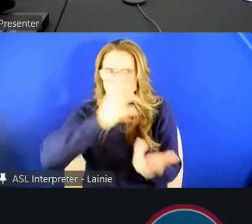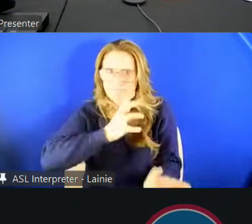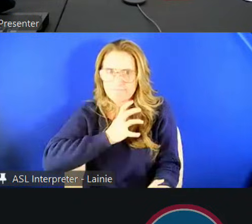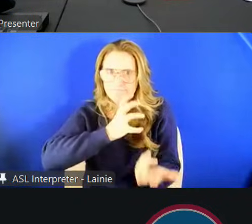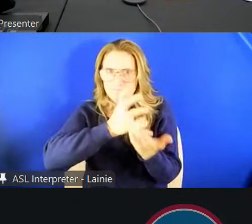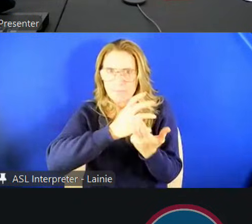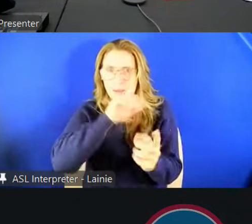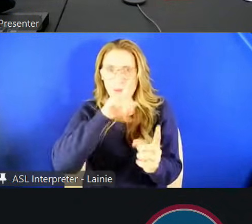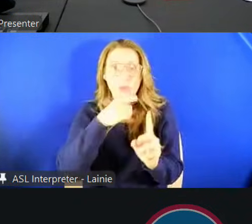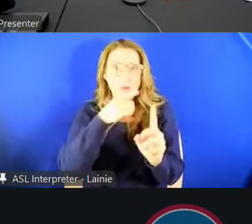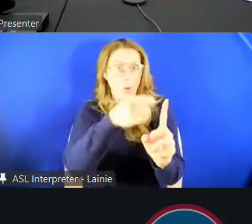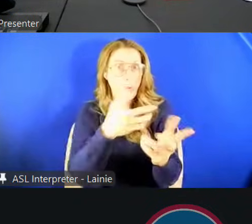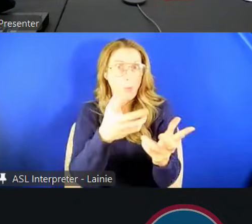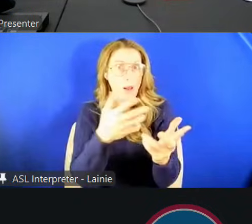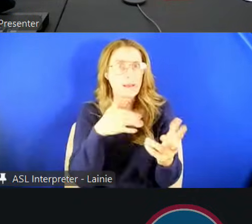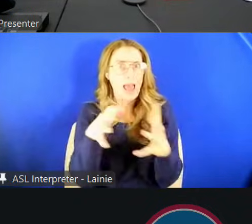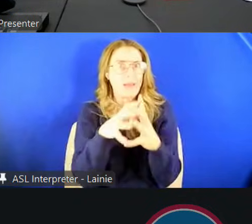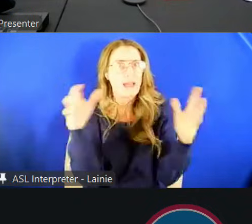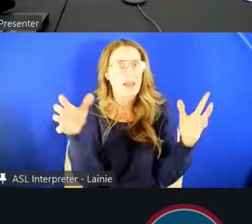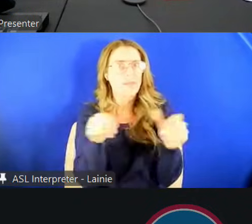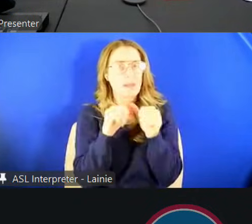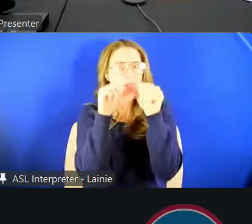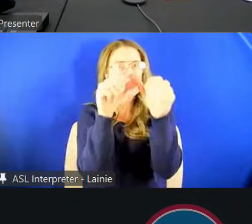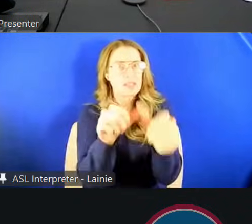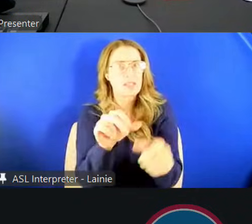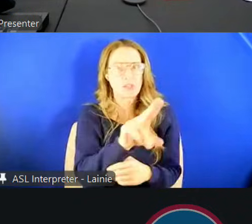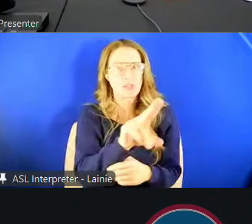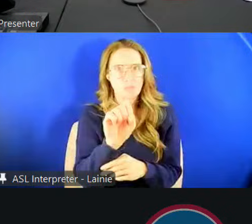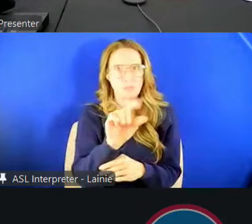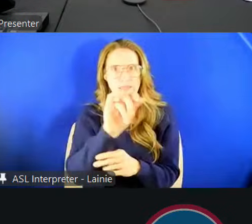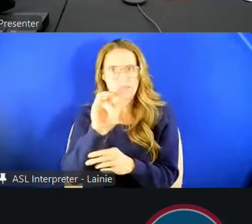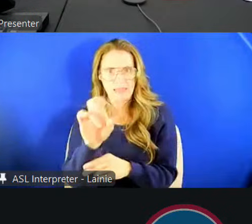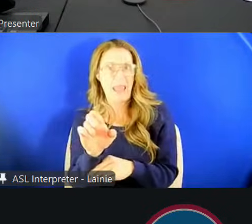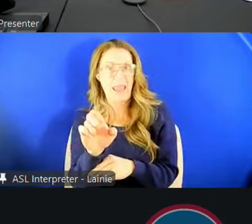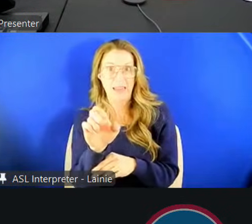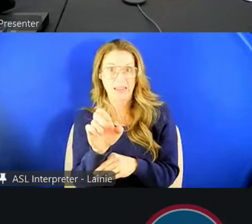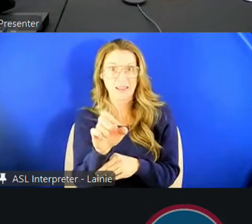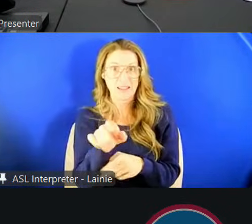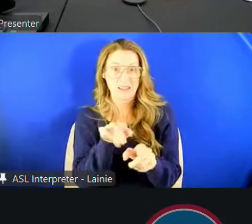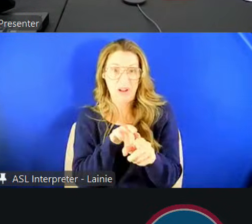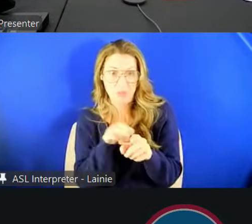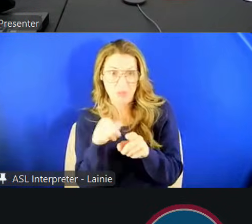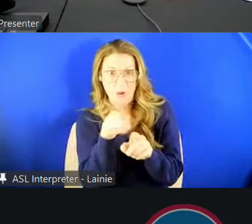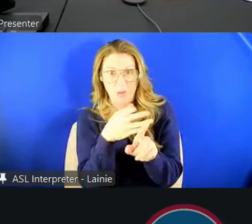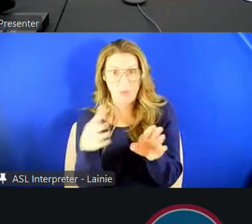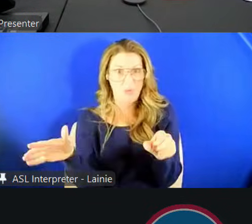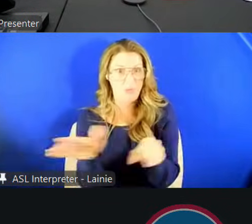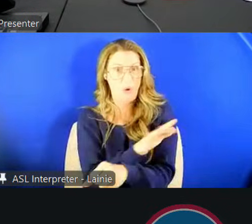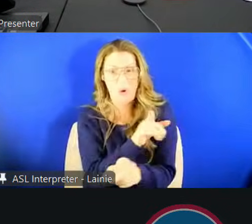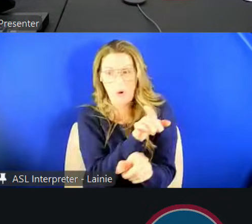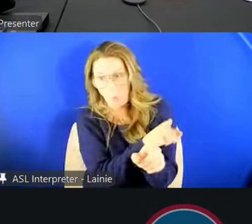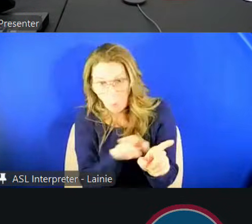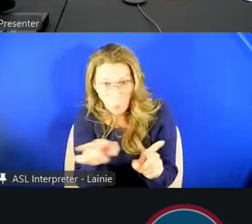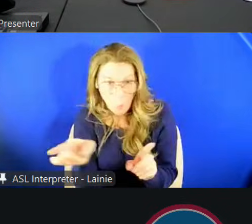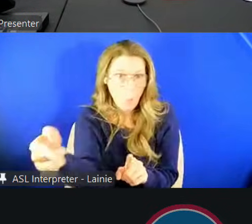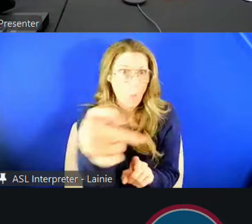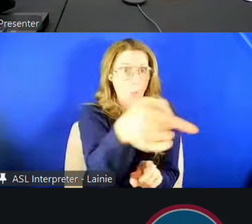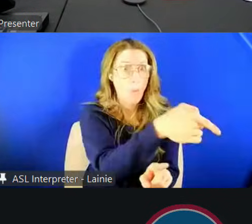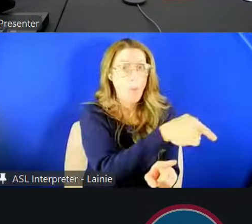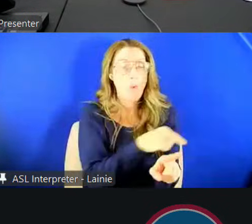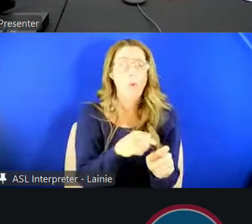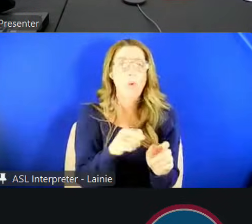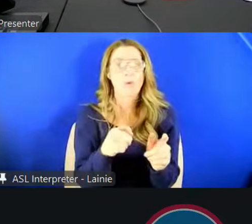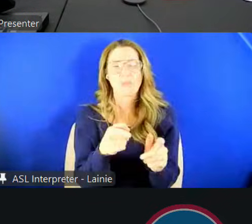to have as much continuous bus lane as possible along the entire extent of this route, possibly with some